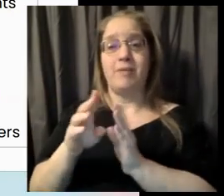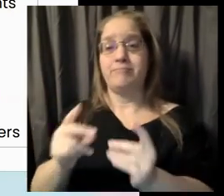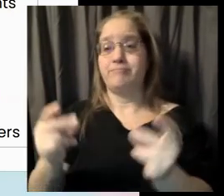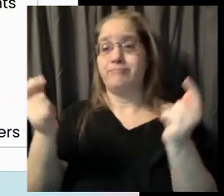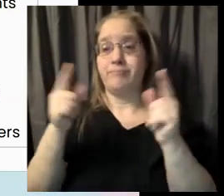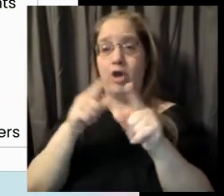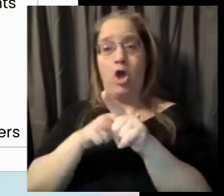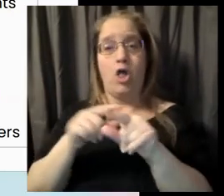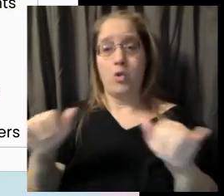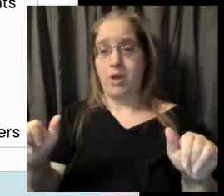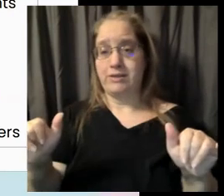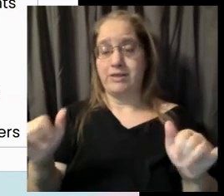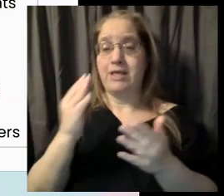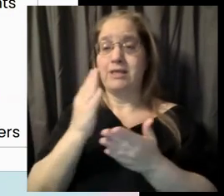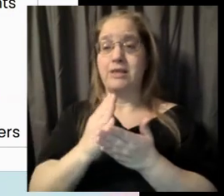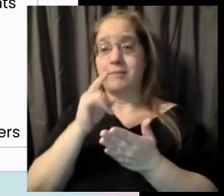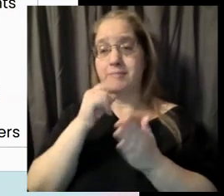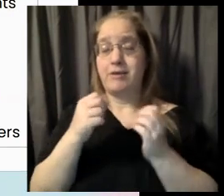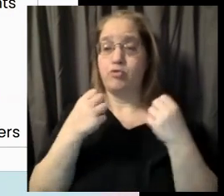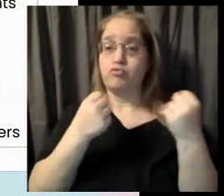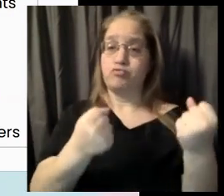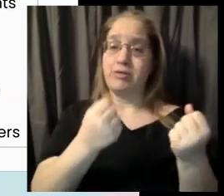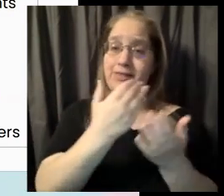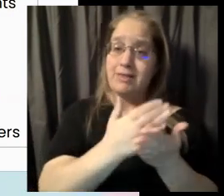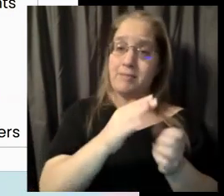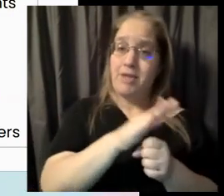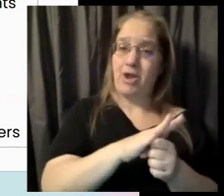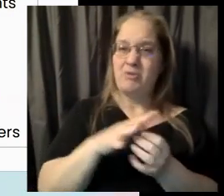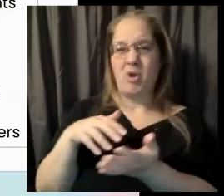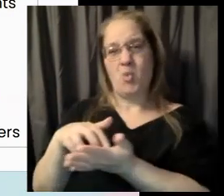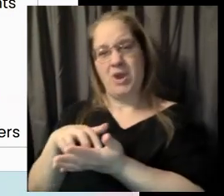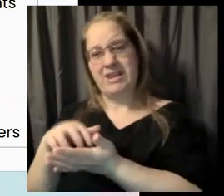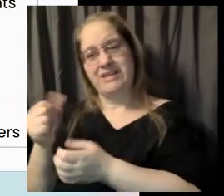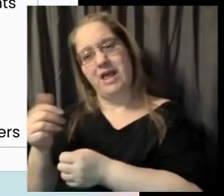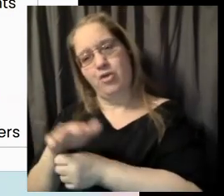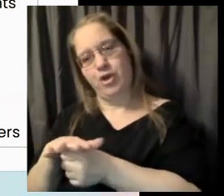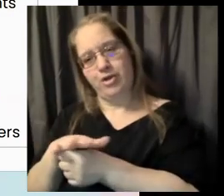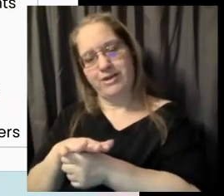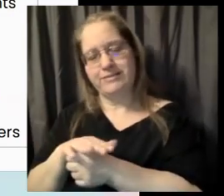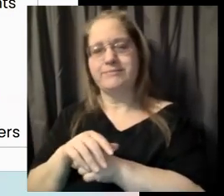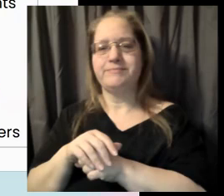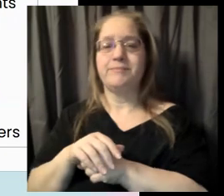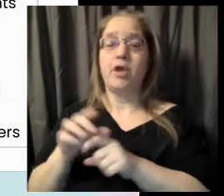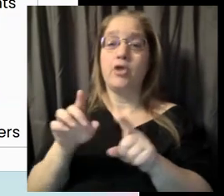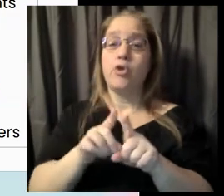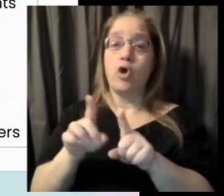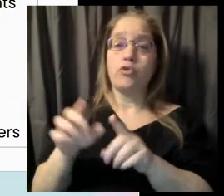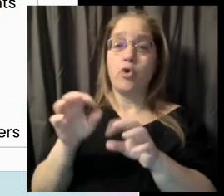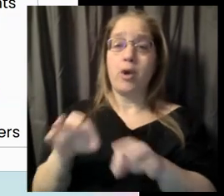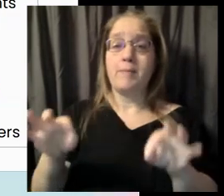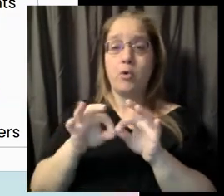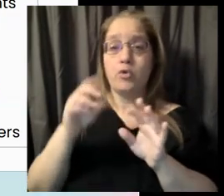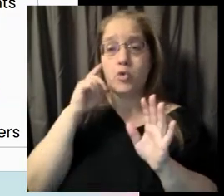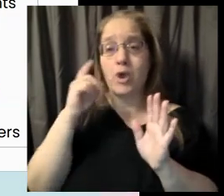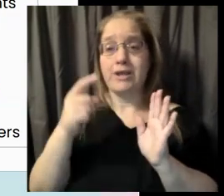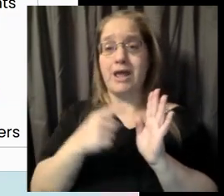some children may show strengths in certain areas while having a weakness in others. It is also important to acknowledge